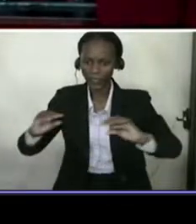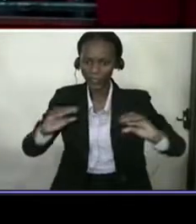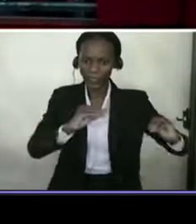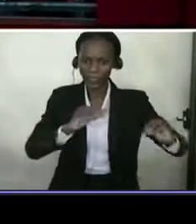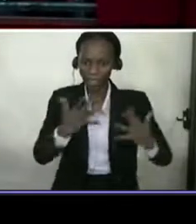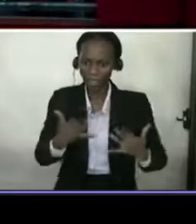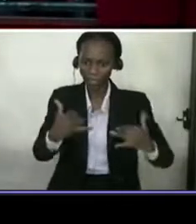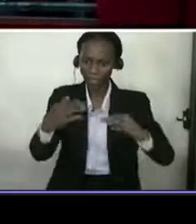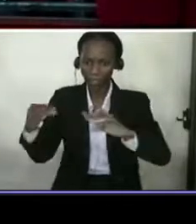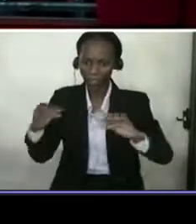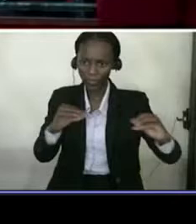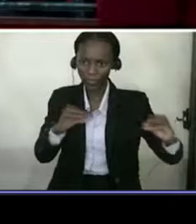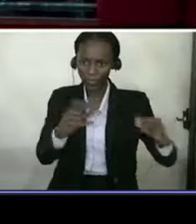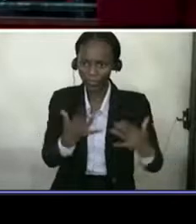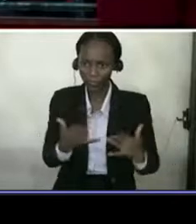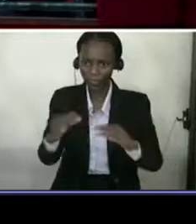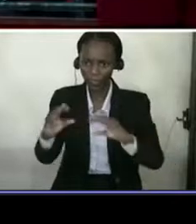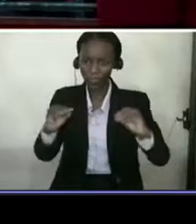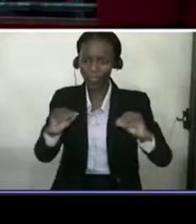allow the speaker to